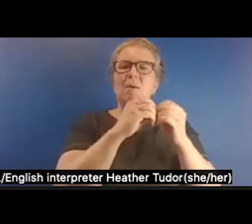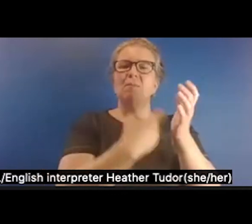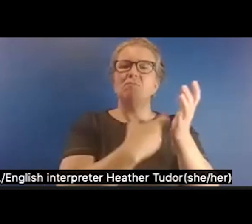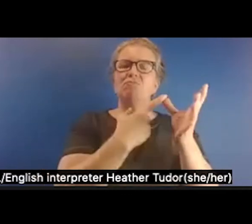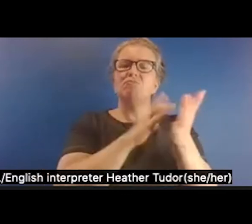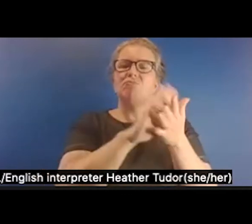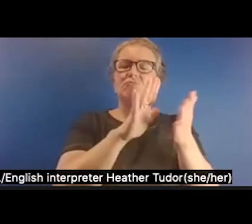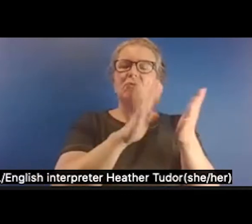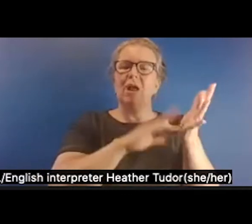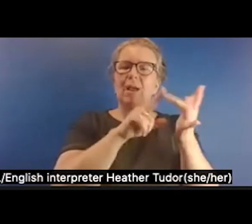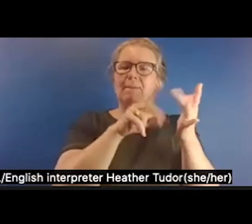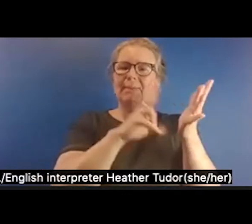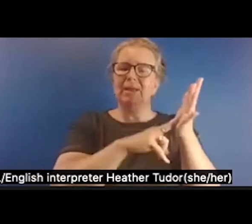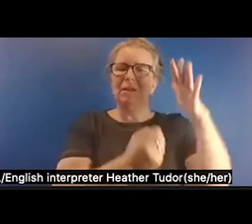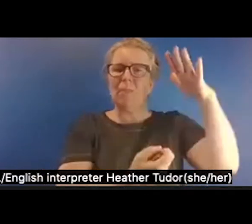from